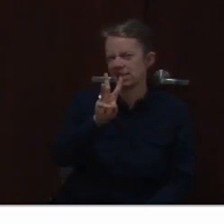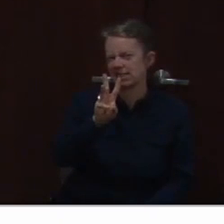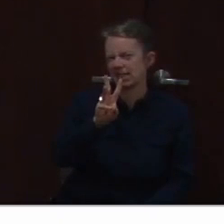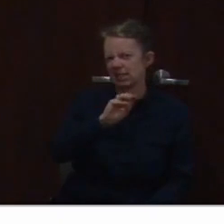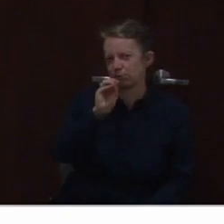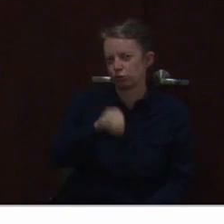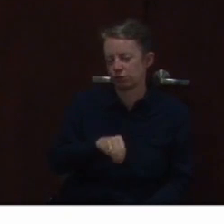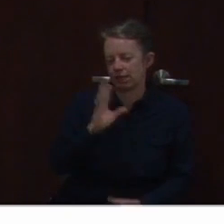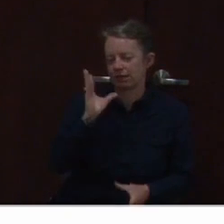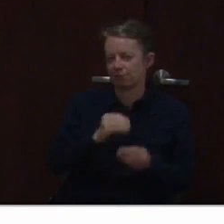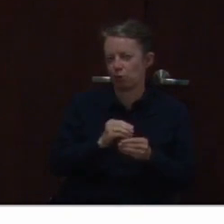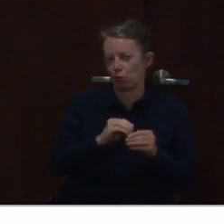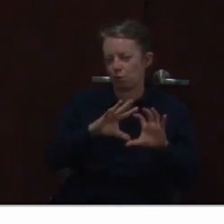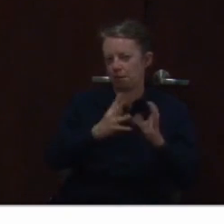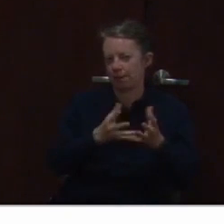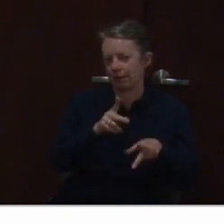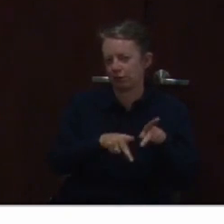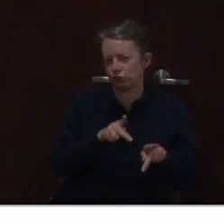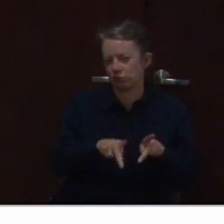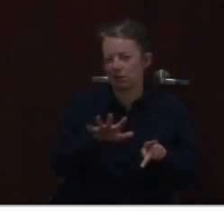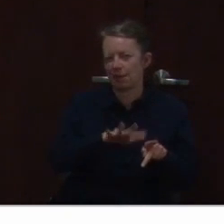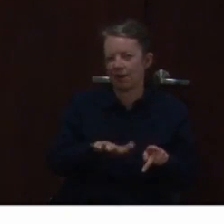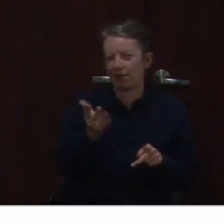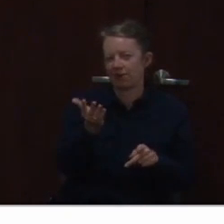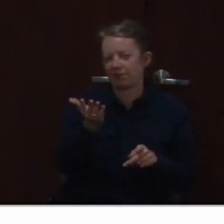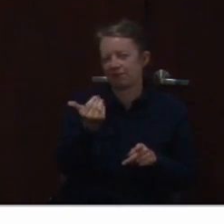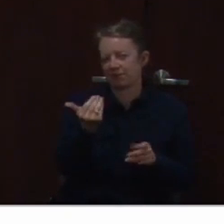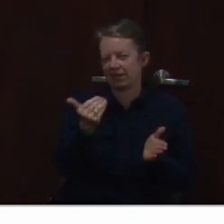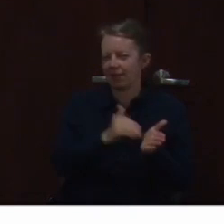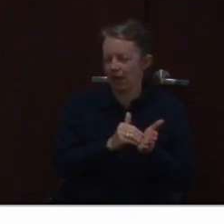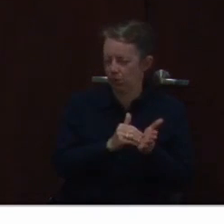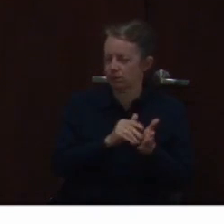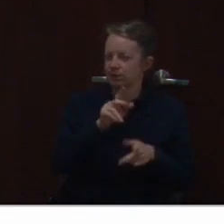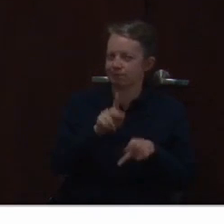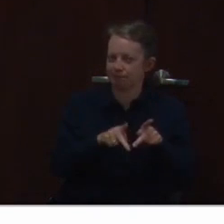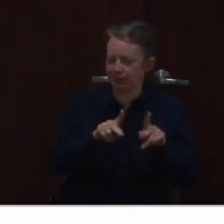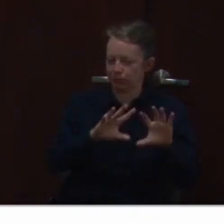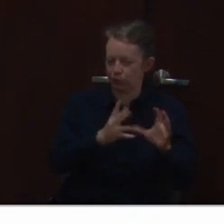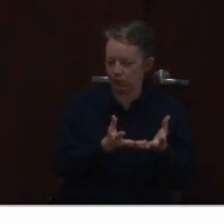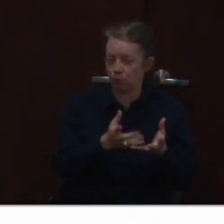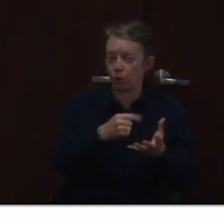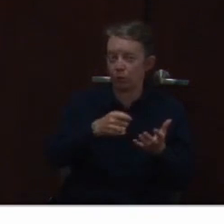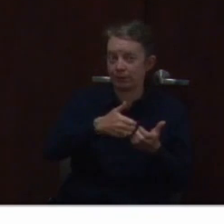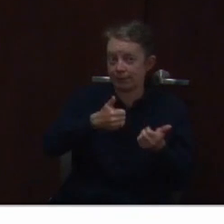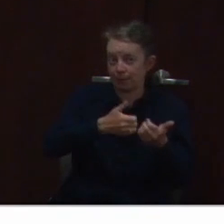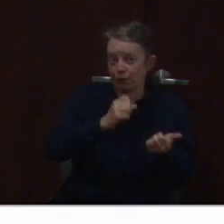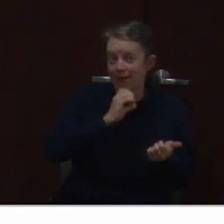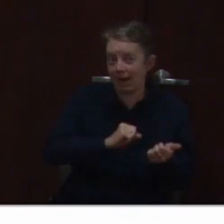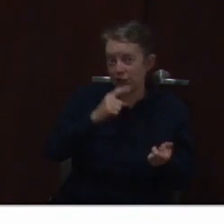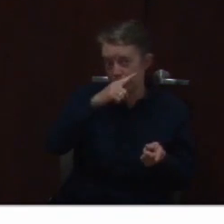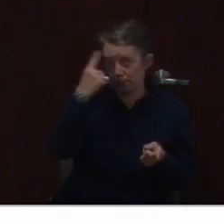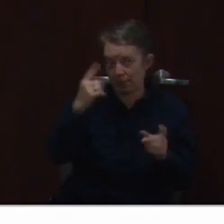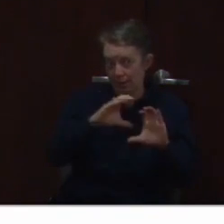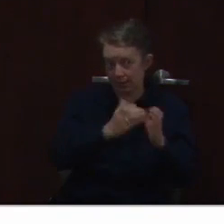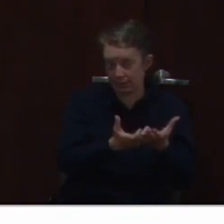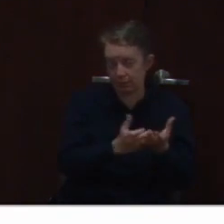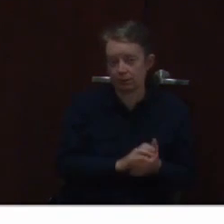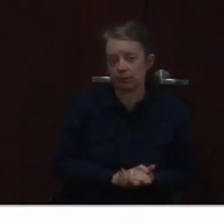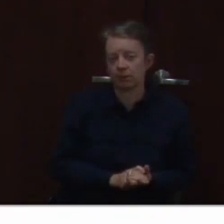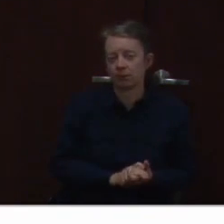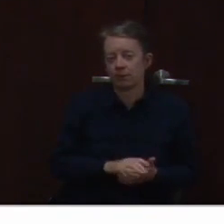total population, which is roughly about 15,000 individuals. When we looked at that age breakdown, percent African American